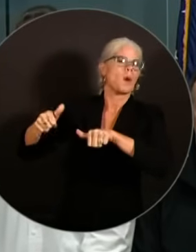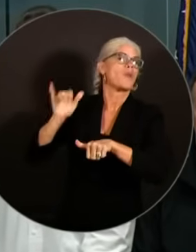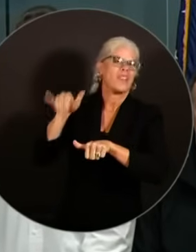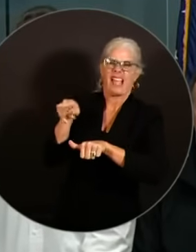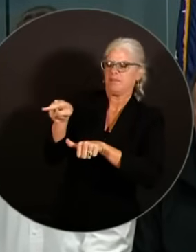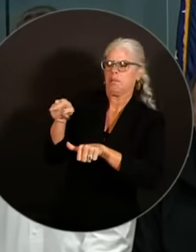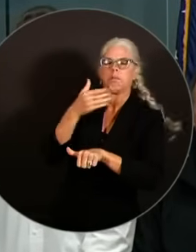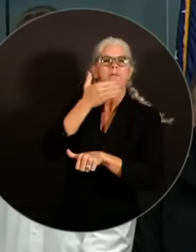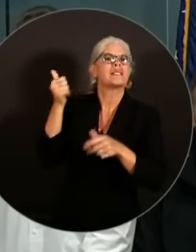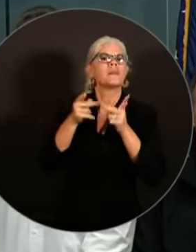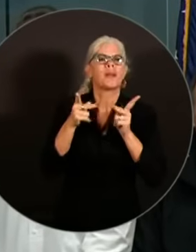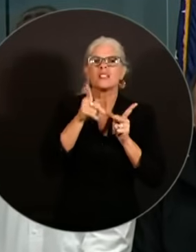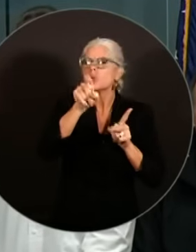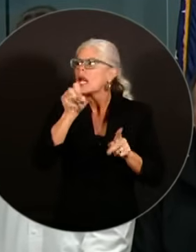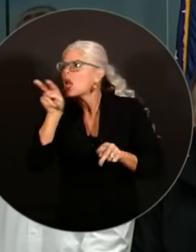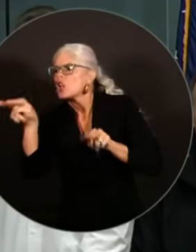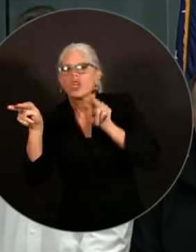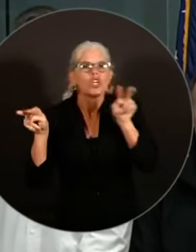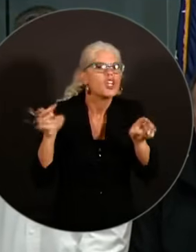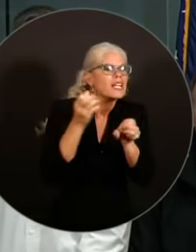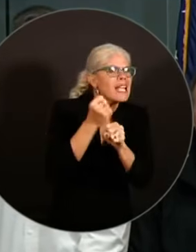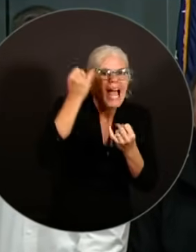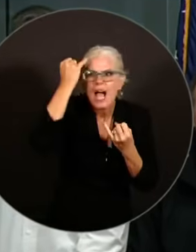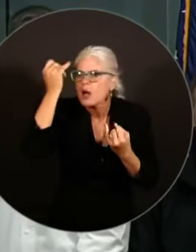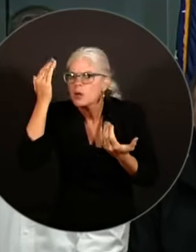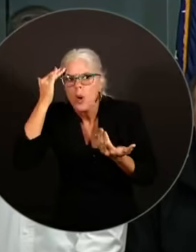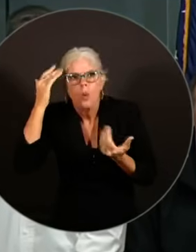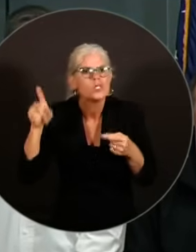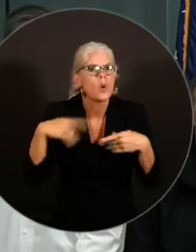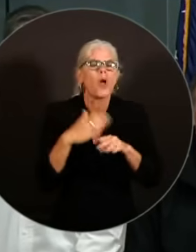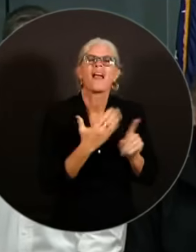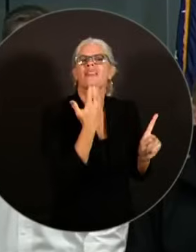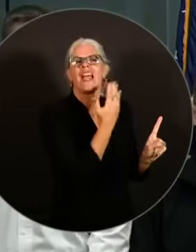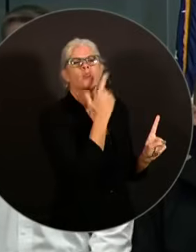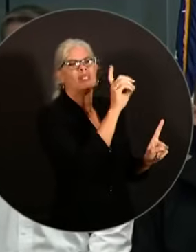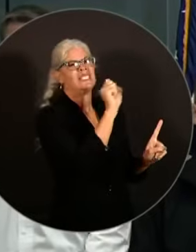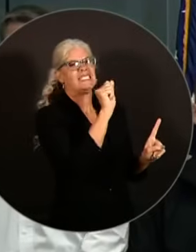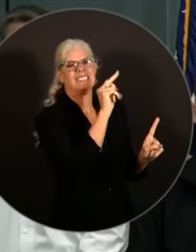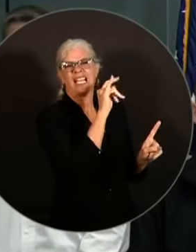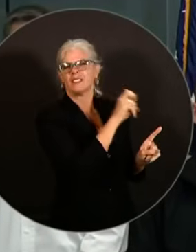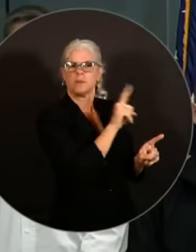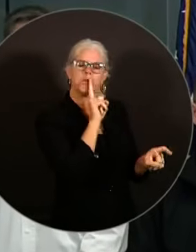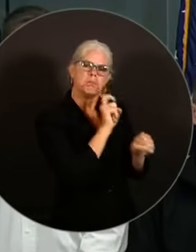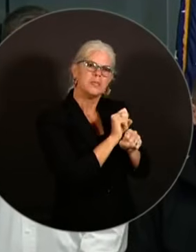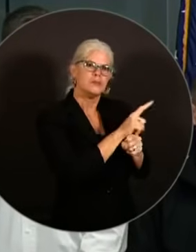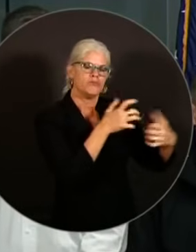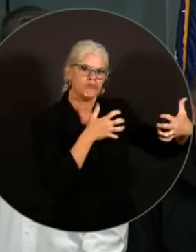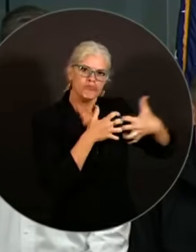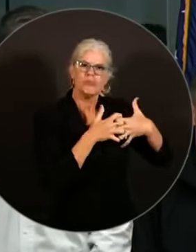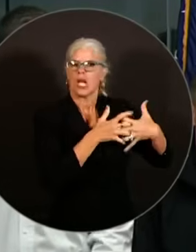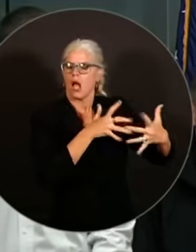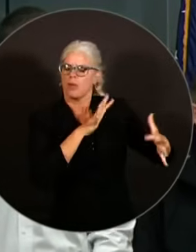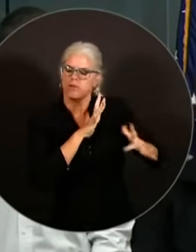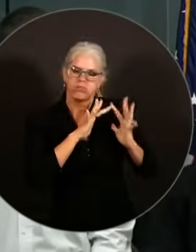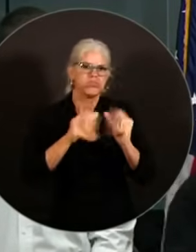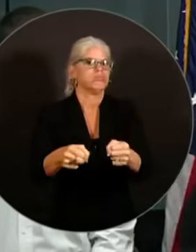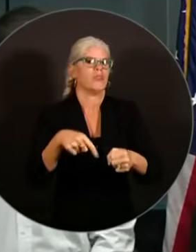and the fastest place to get stuff from us. Thank you, Governor DeSantis, again, as together we will overcome the storm. Okay.